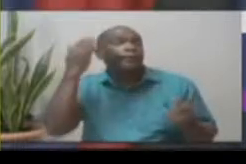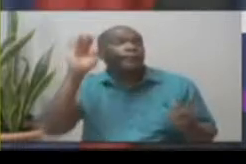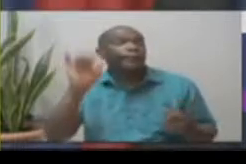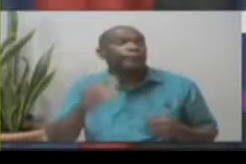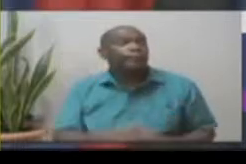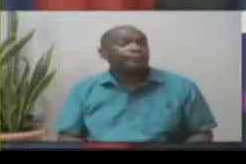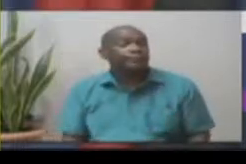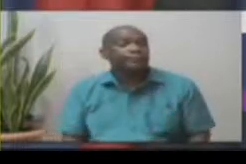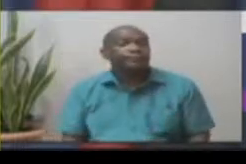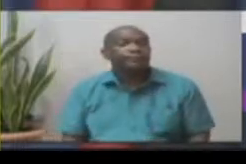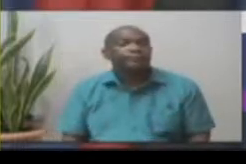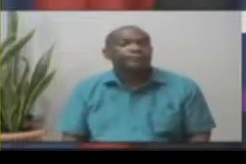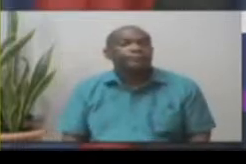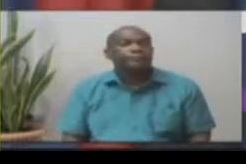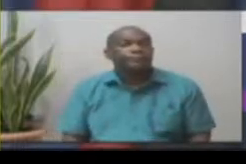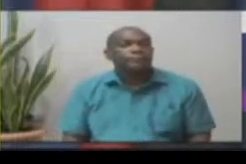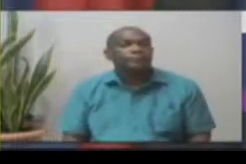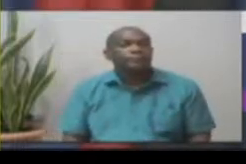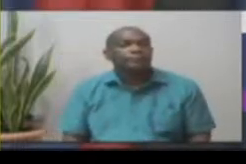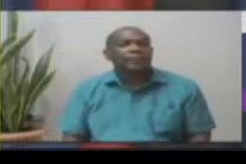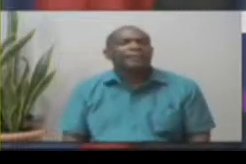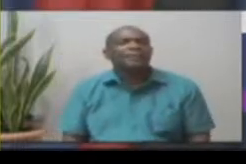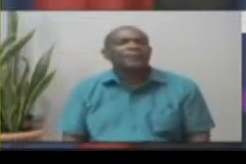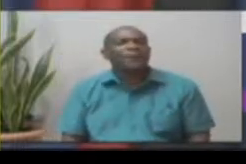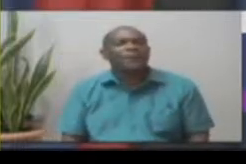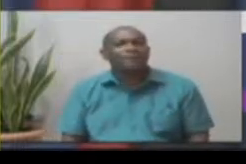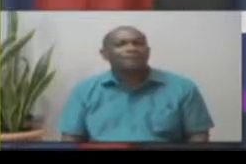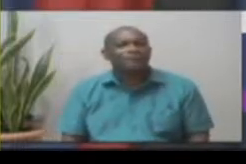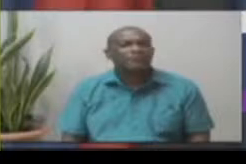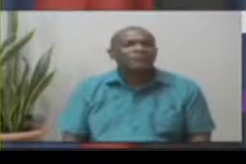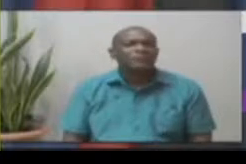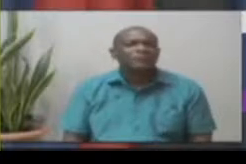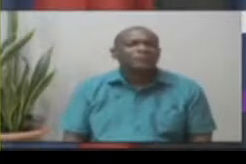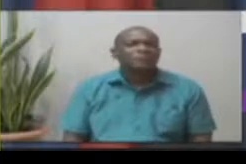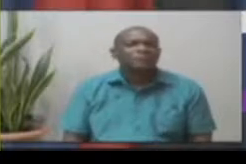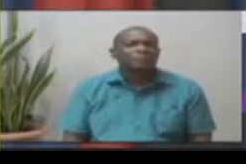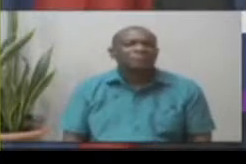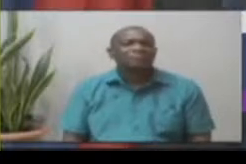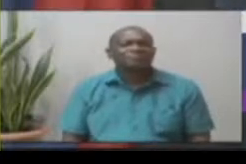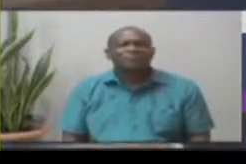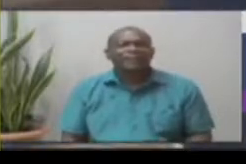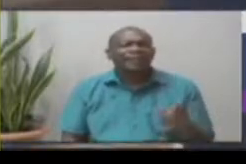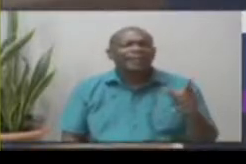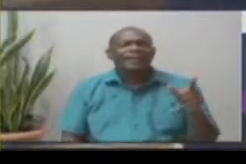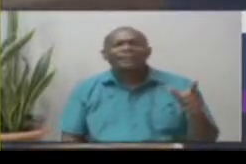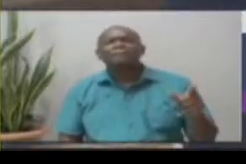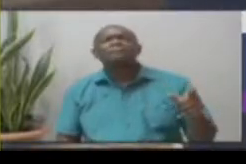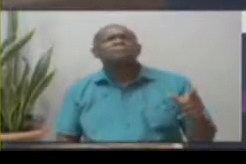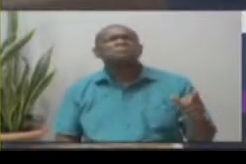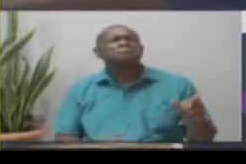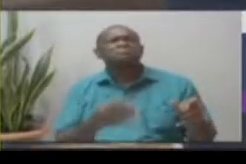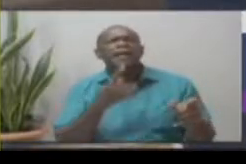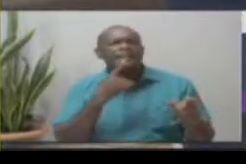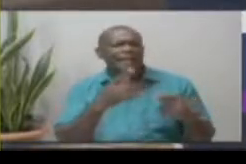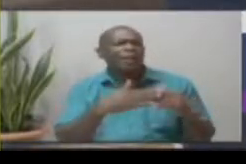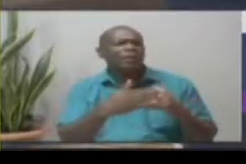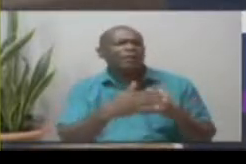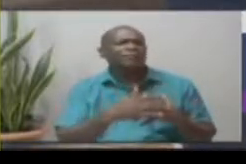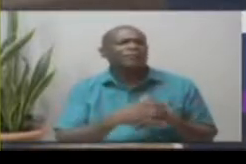Okay, Sharon, I'll tell you after. I will tell you after. You didn't know I drove myself,